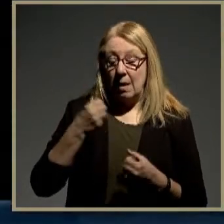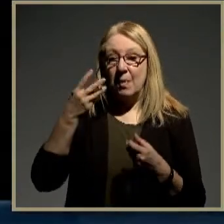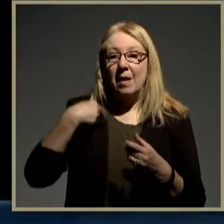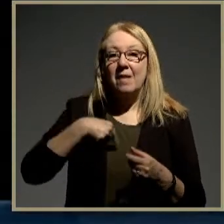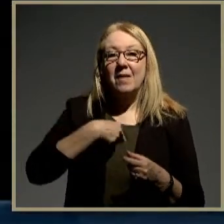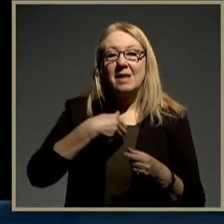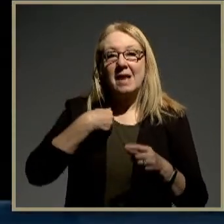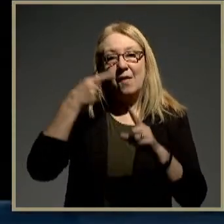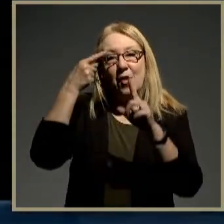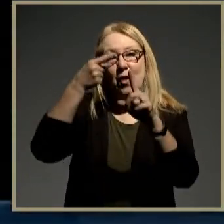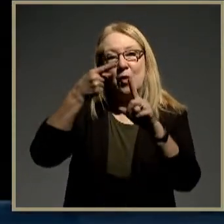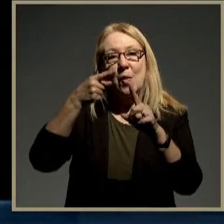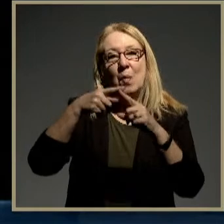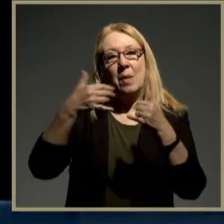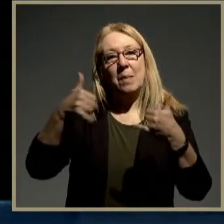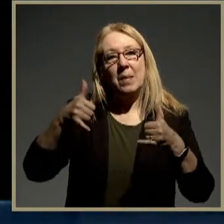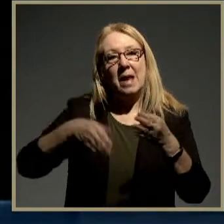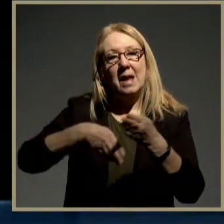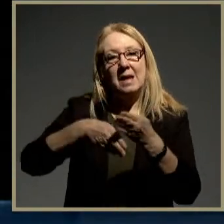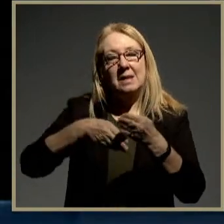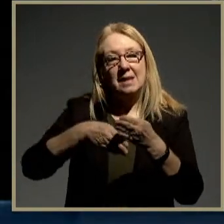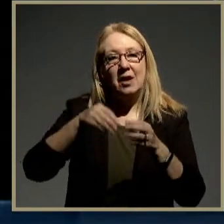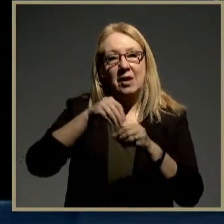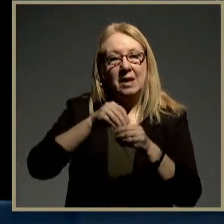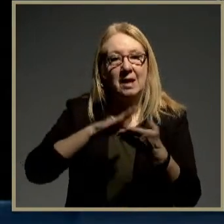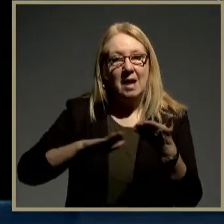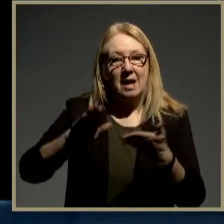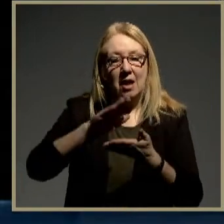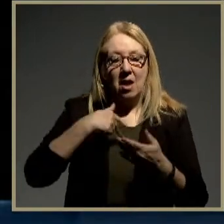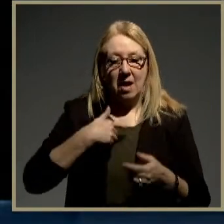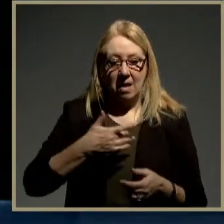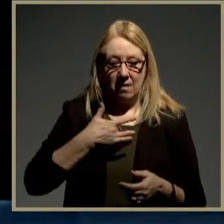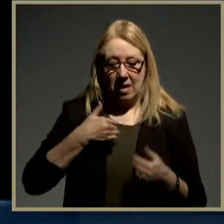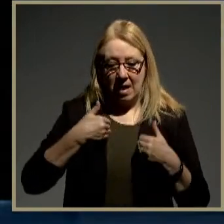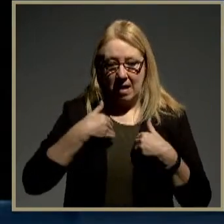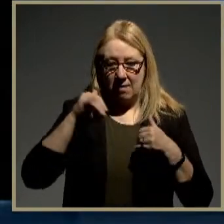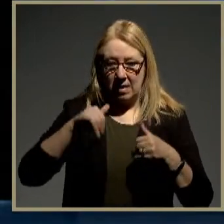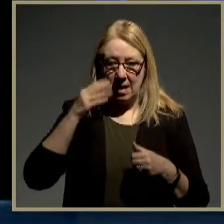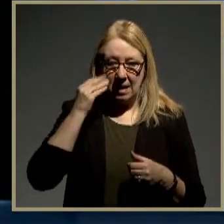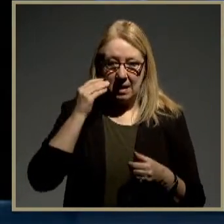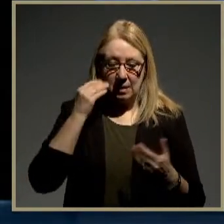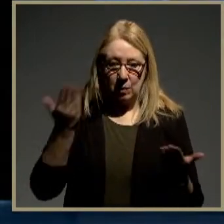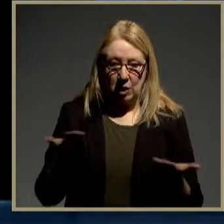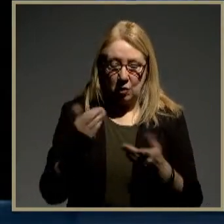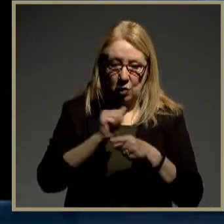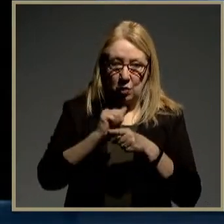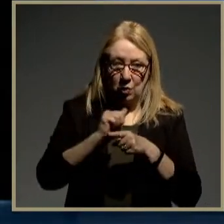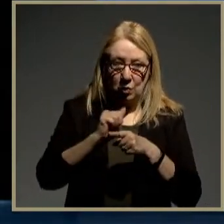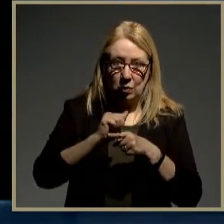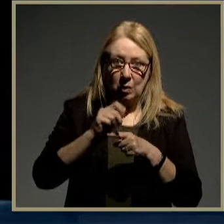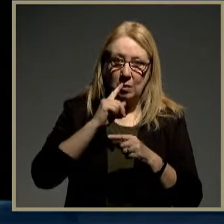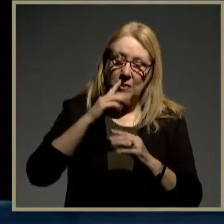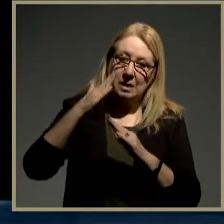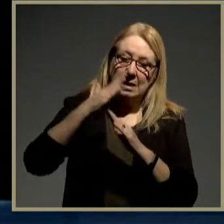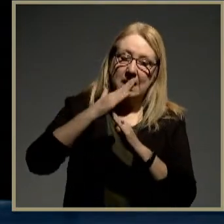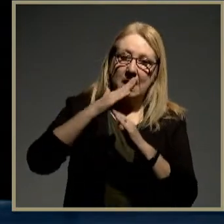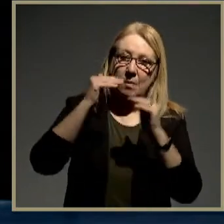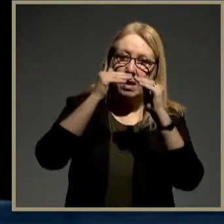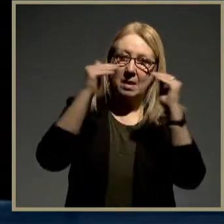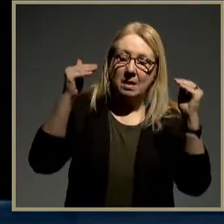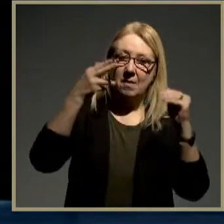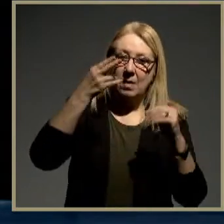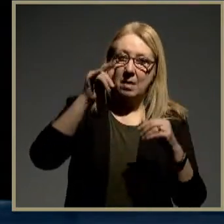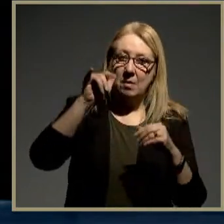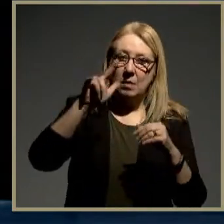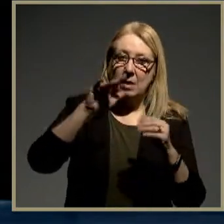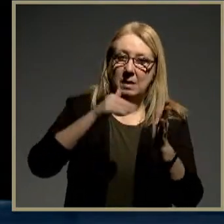playing soccer in college, and I think that having this experience to train at such a high level at the Hybl Center with